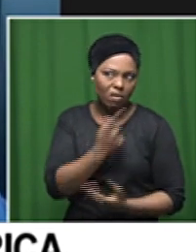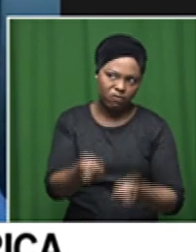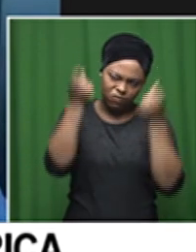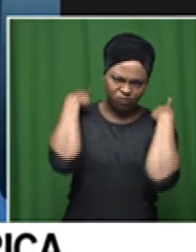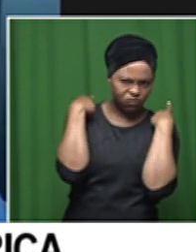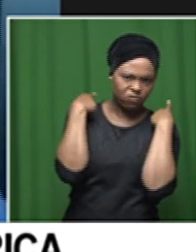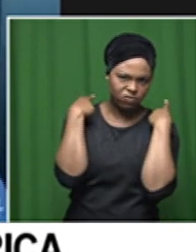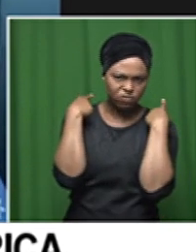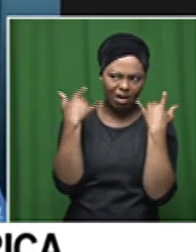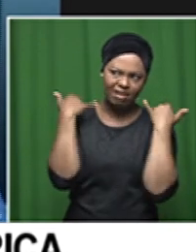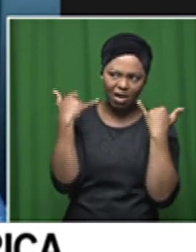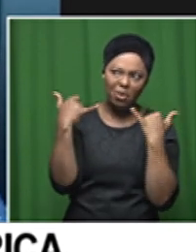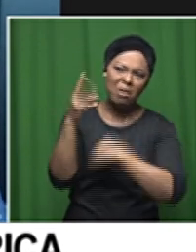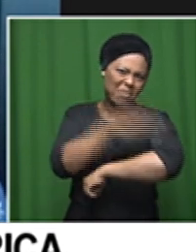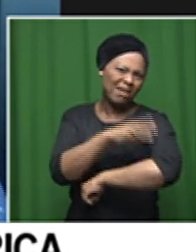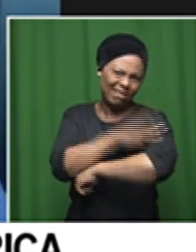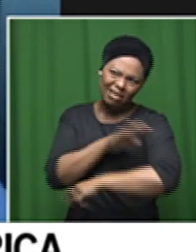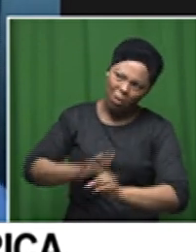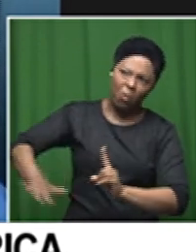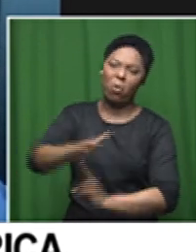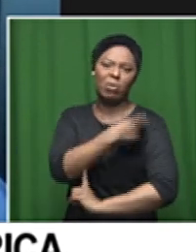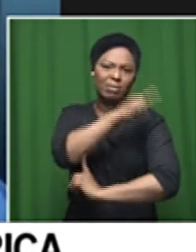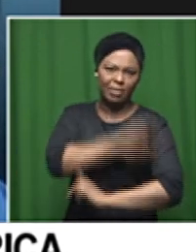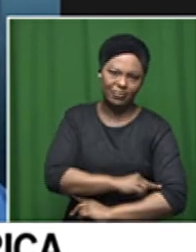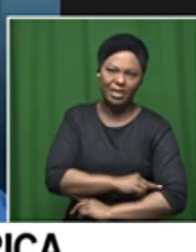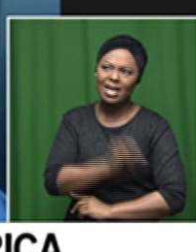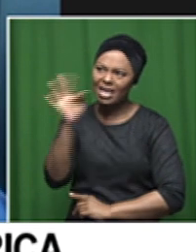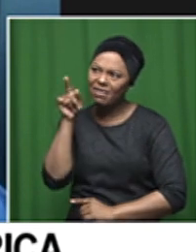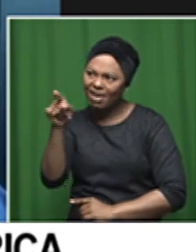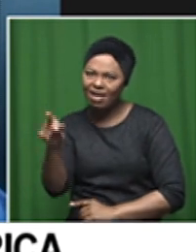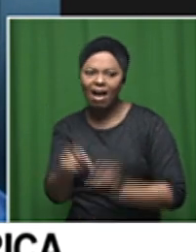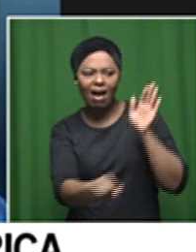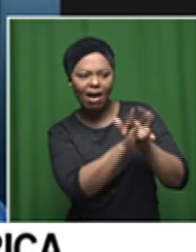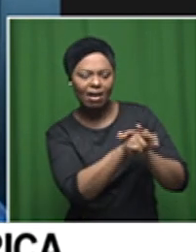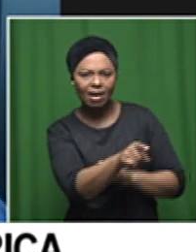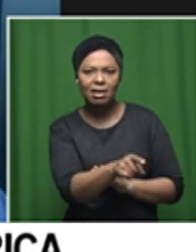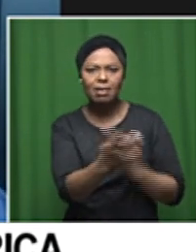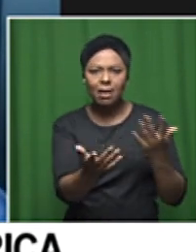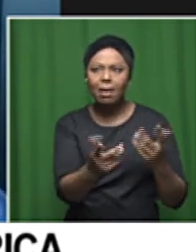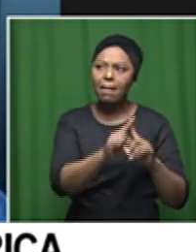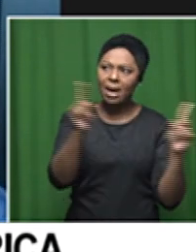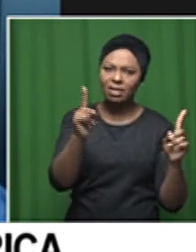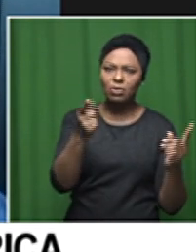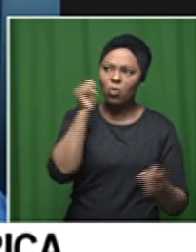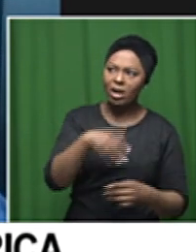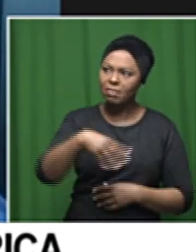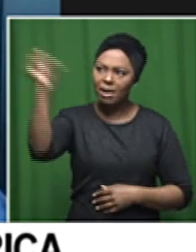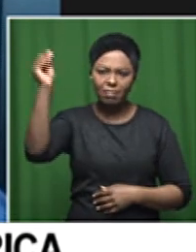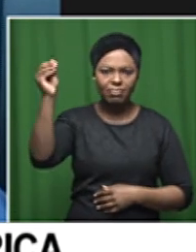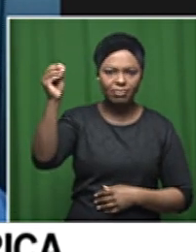a facility manager, when she or he is to knock off, would not